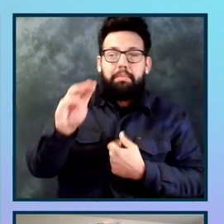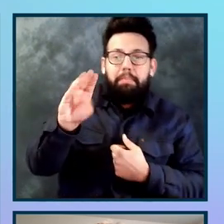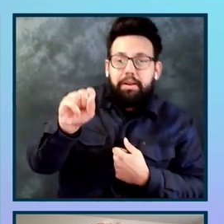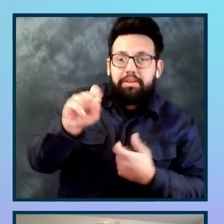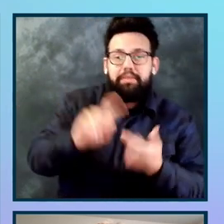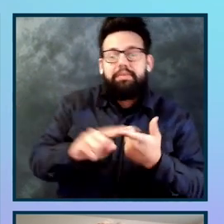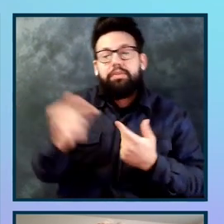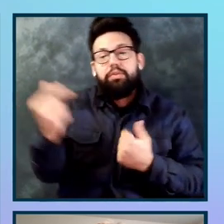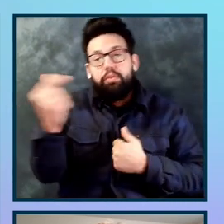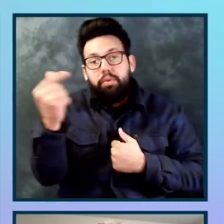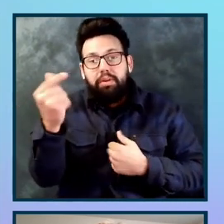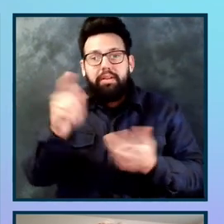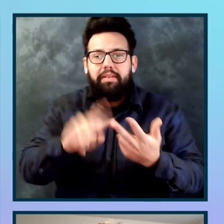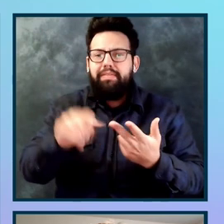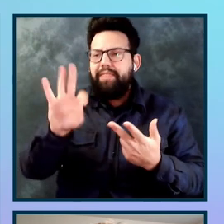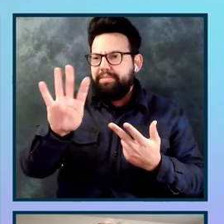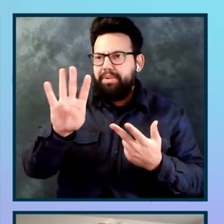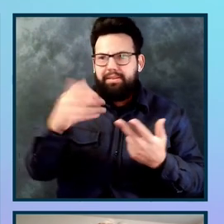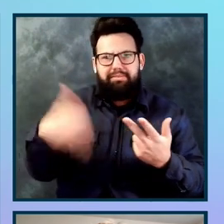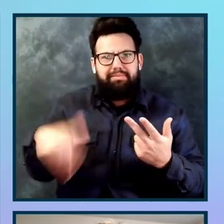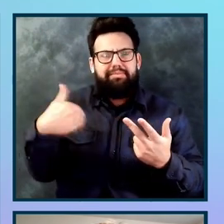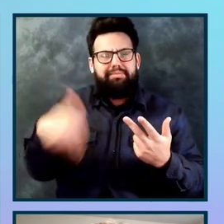made tremendous strides in speech